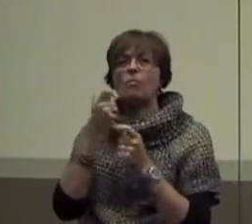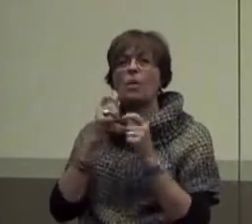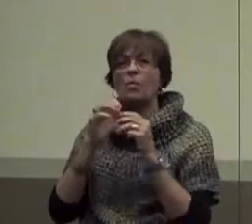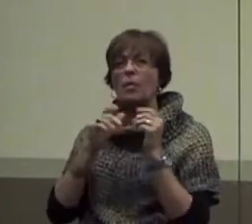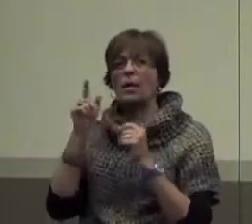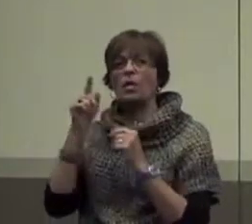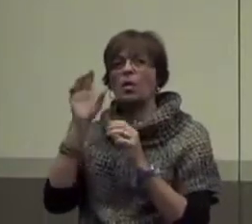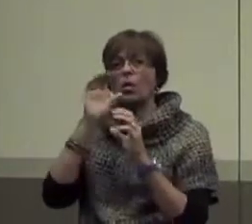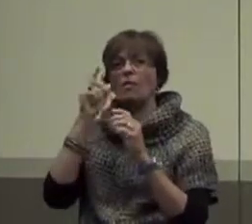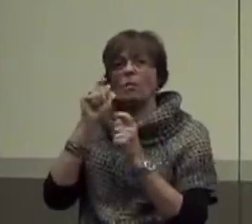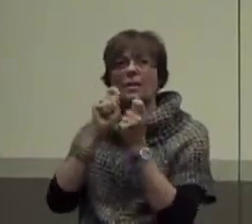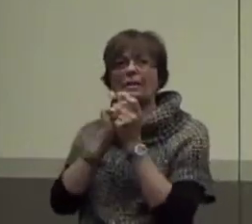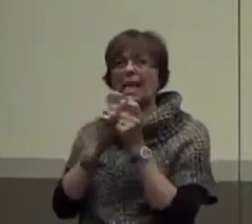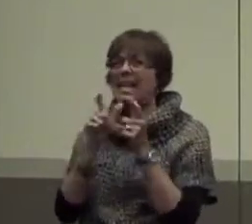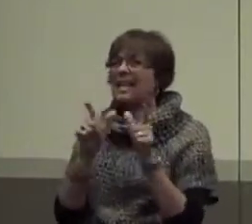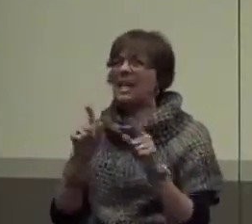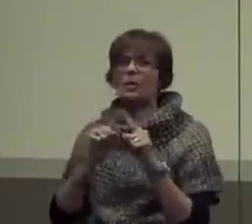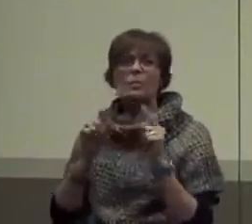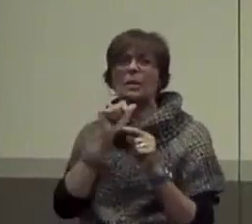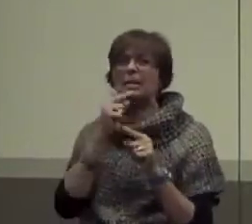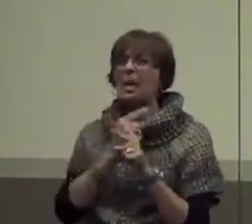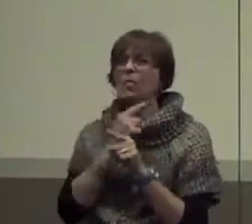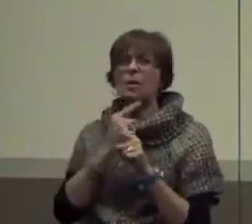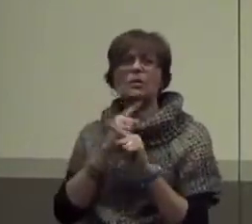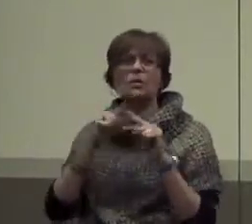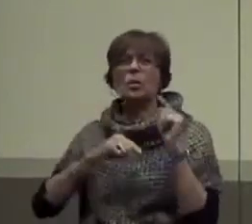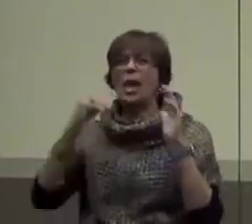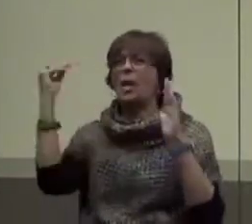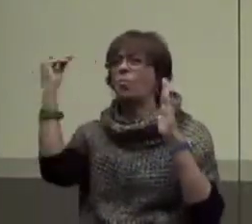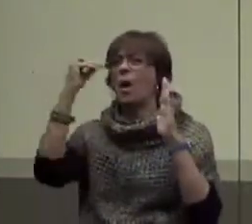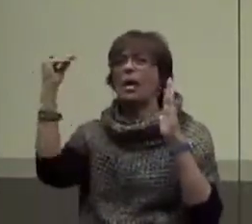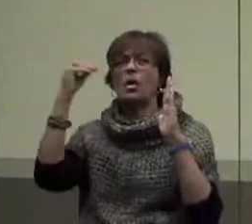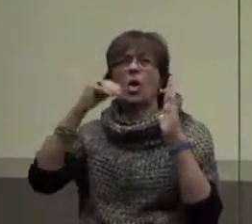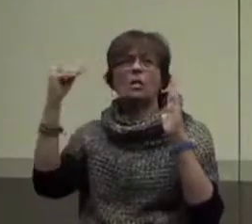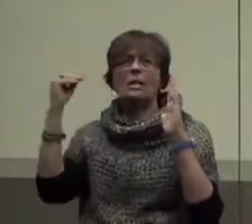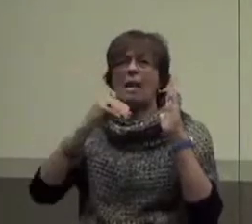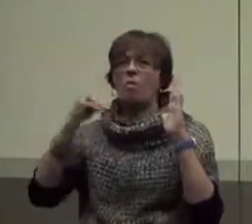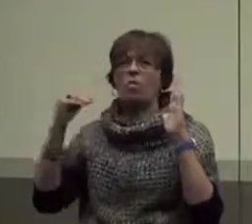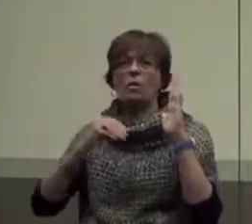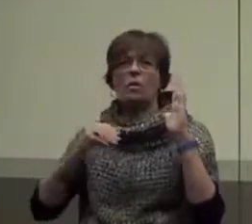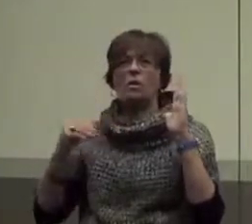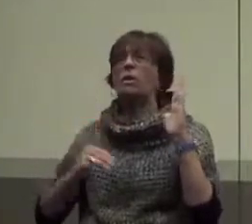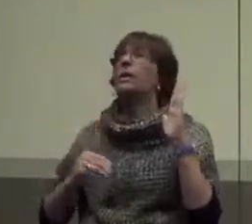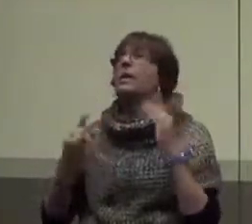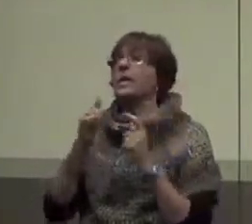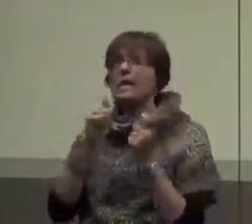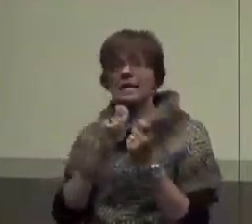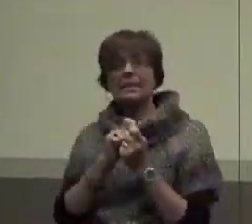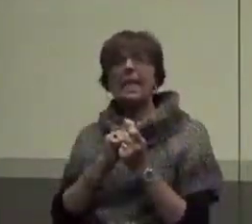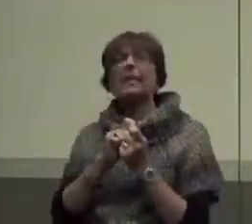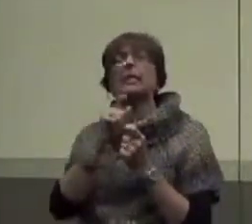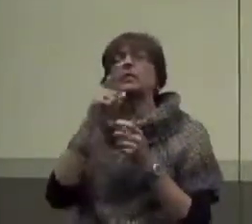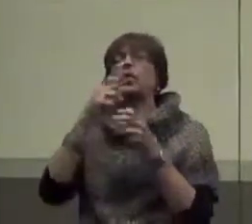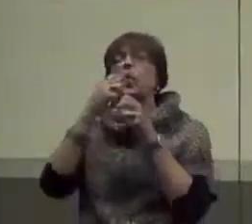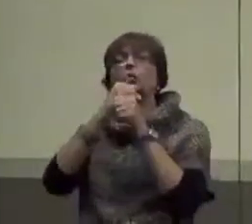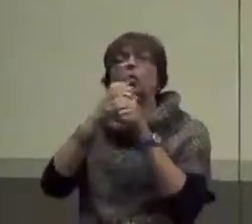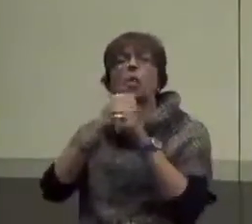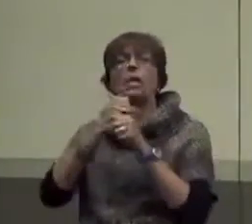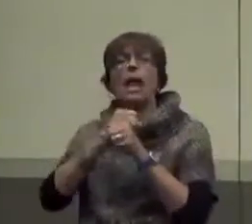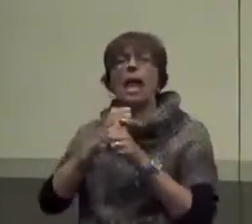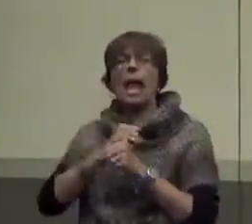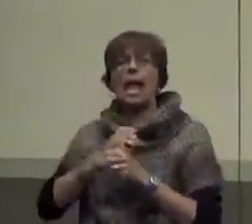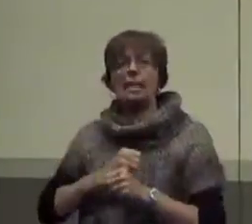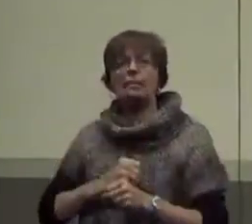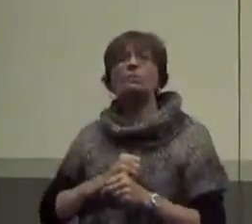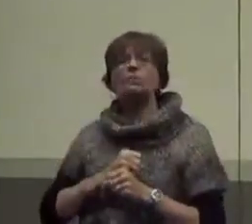looking for exact language, but that's not realistic. You can't write all that down and observe it. Yeah, exactly. So in your shorthand,